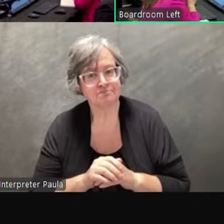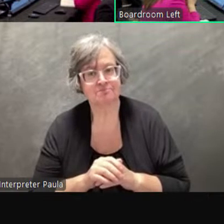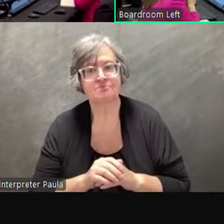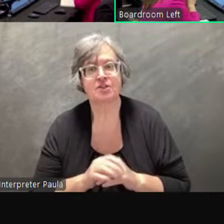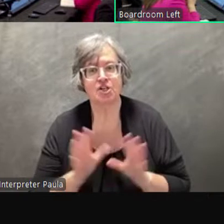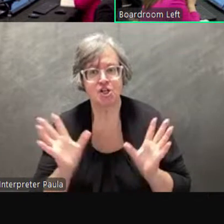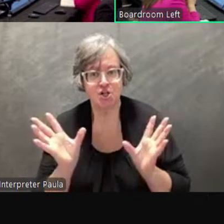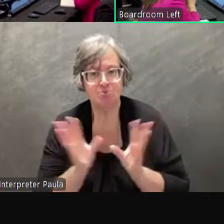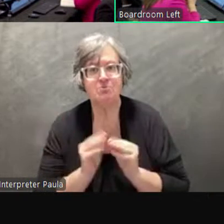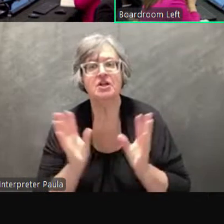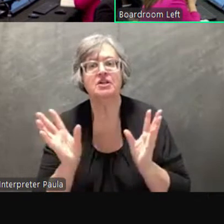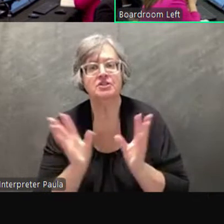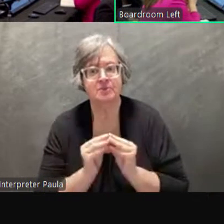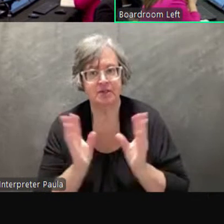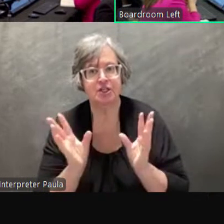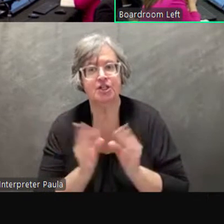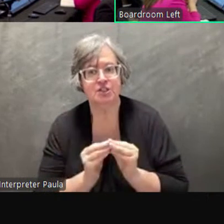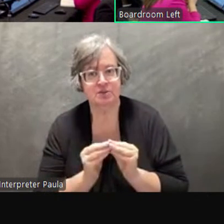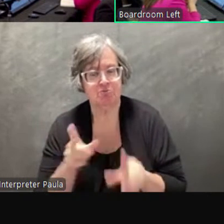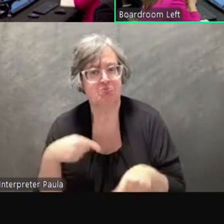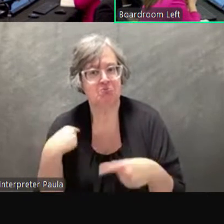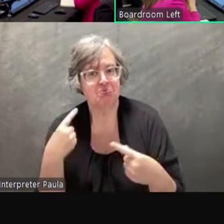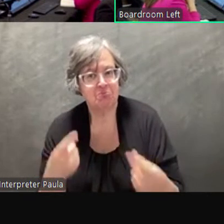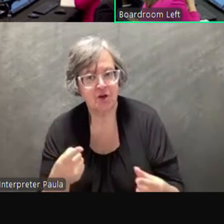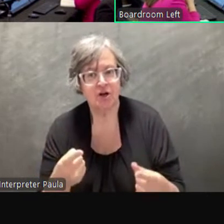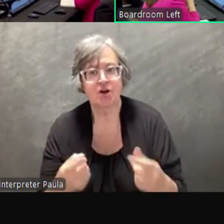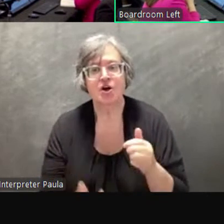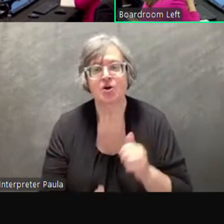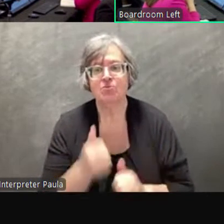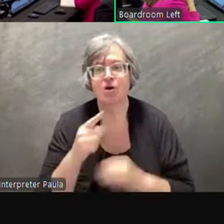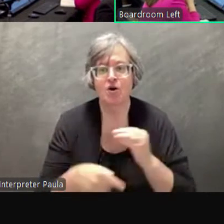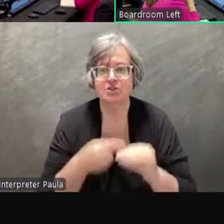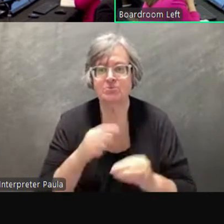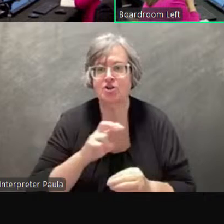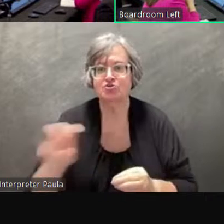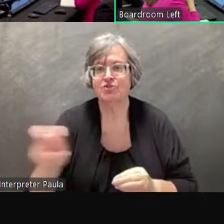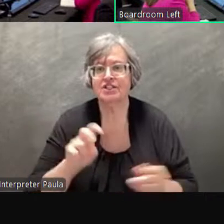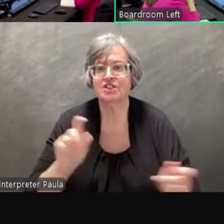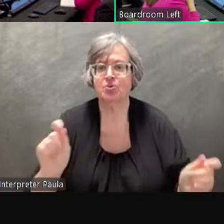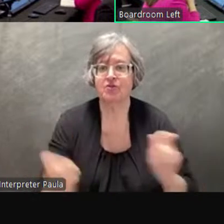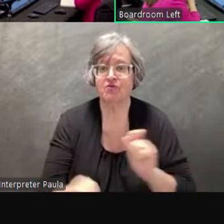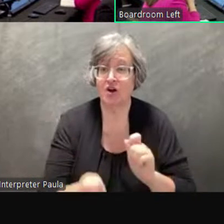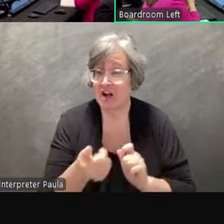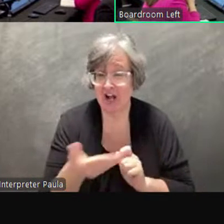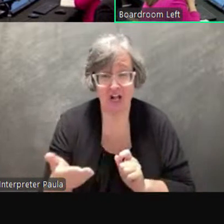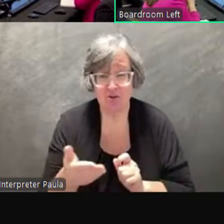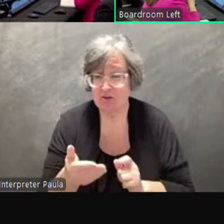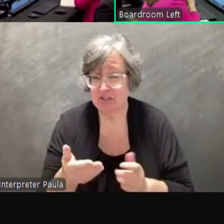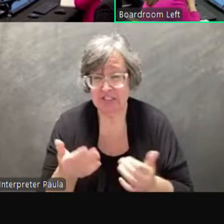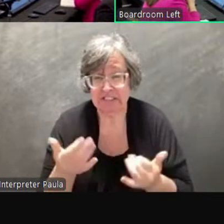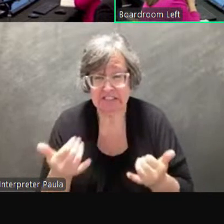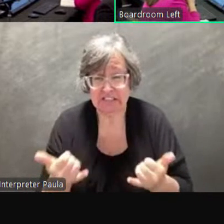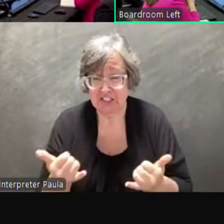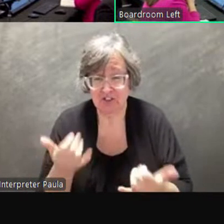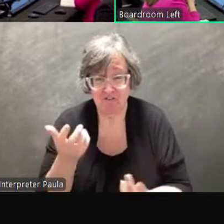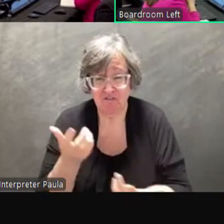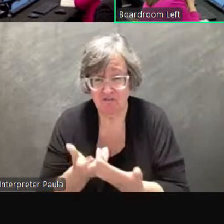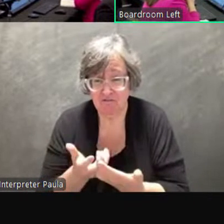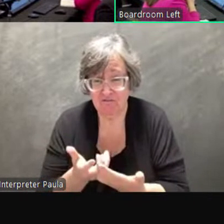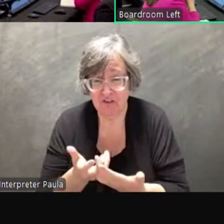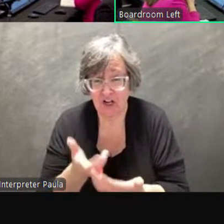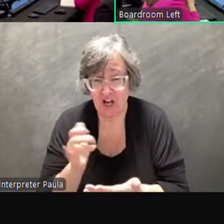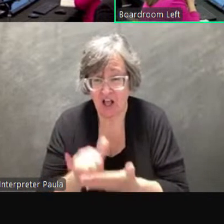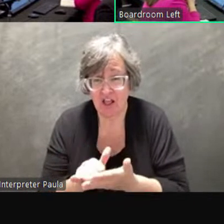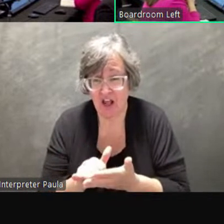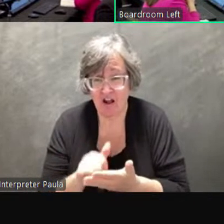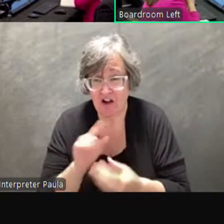Senate. When they talk, most of it is about transit reform. Is anything we're talking about today falling in their conversation of